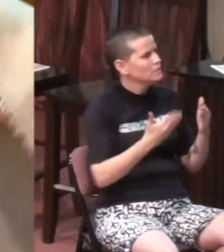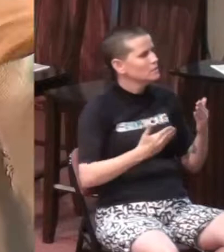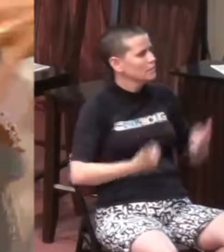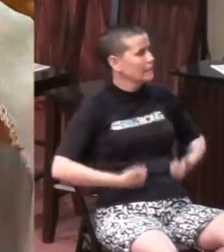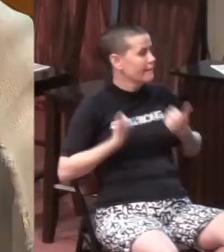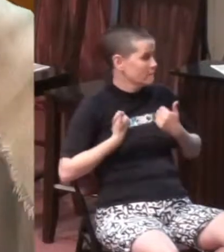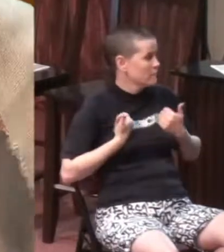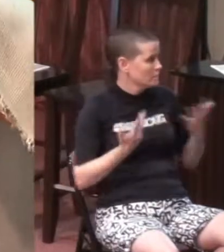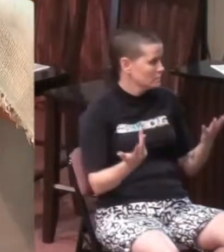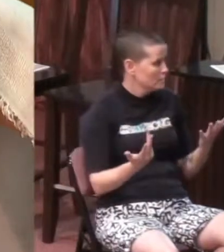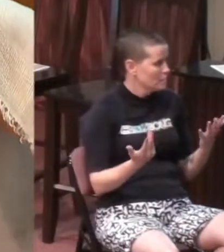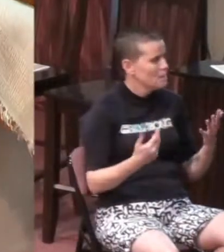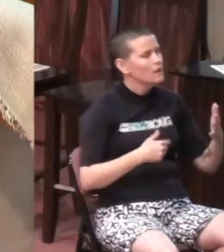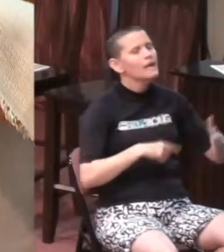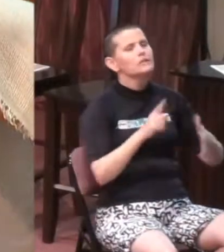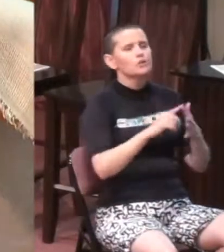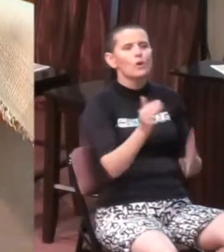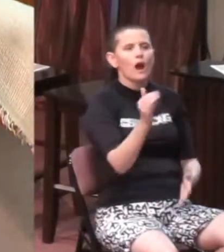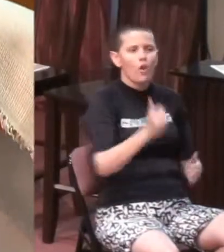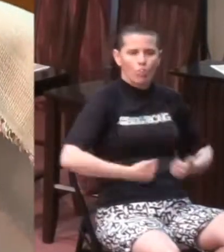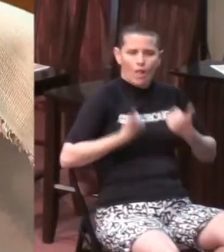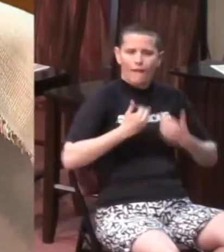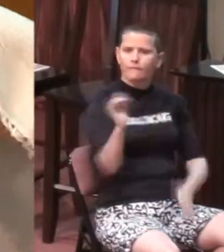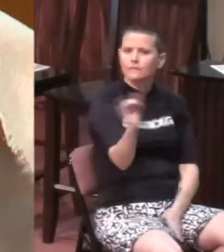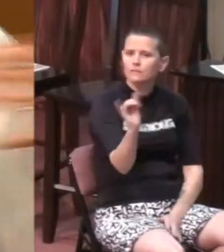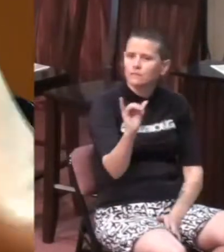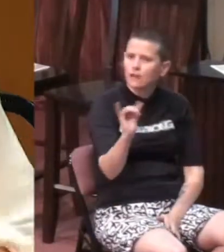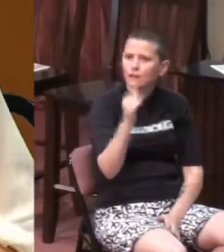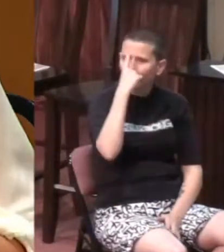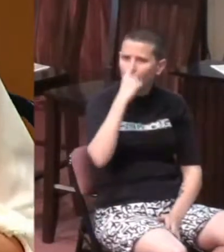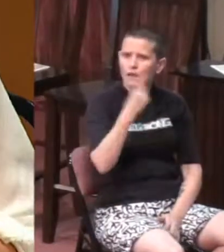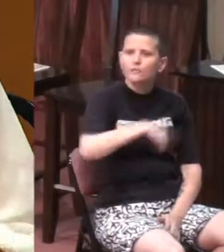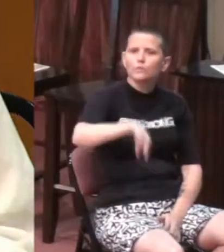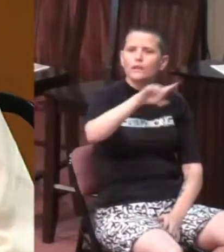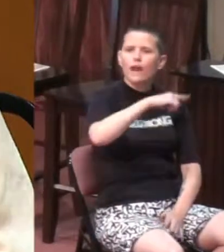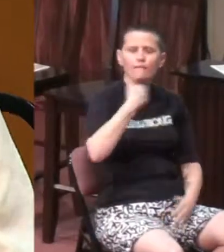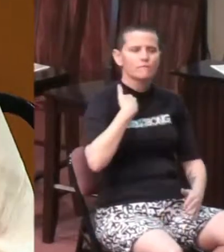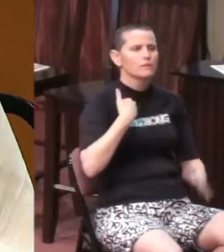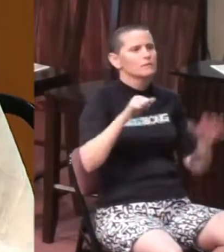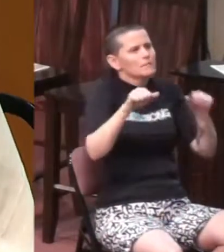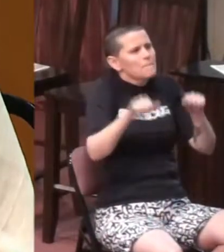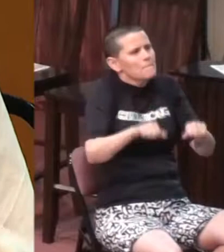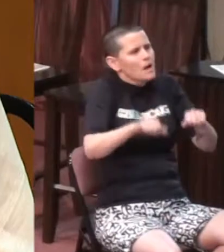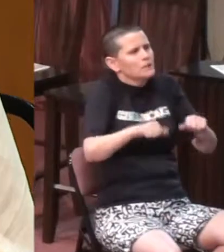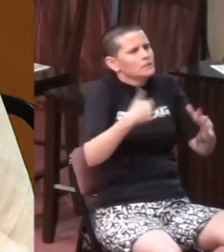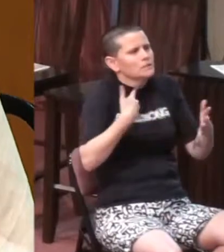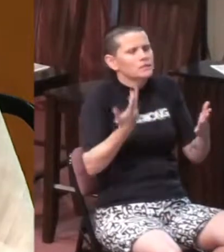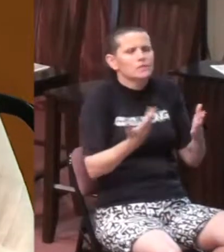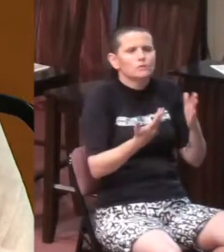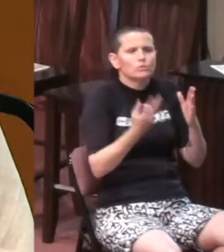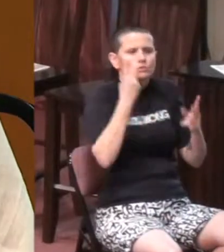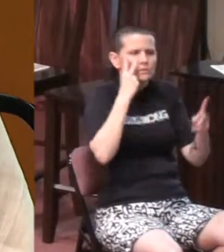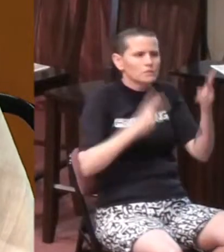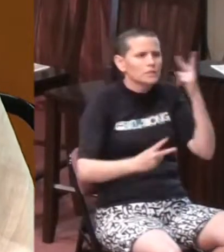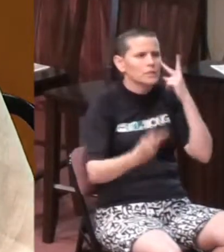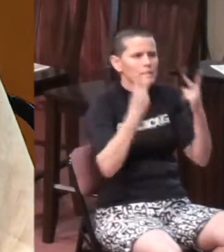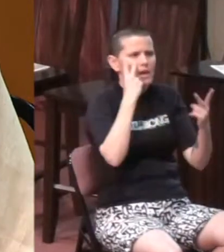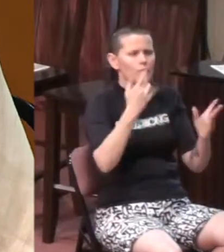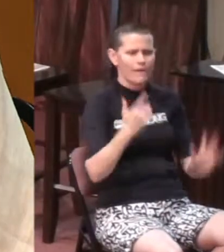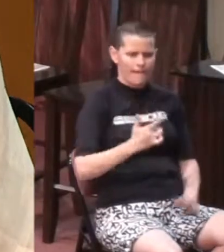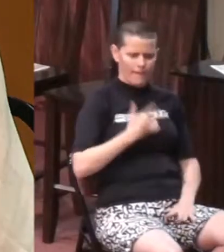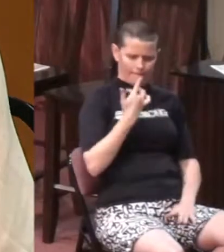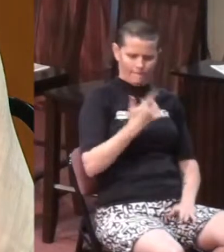and capacity to see and hold and behold all things. There's a sense of light, a sense of clarity,